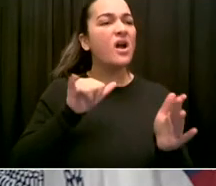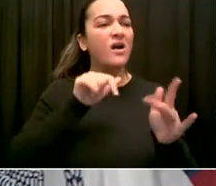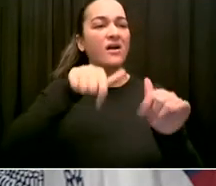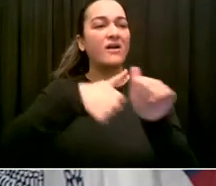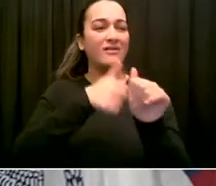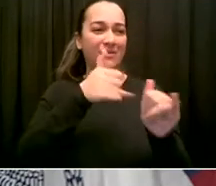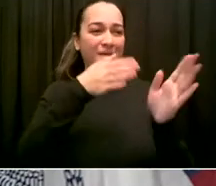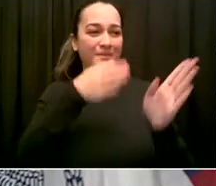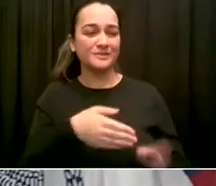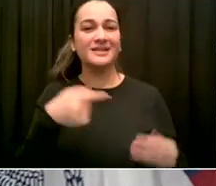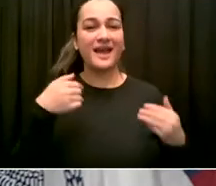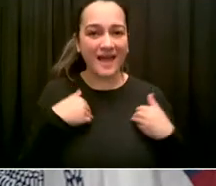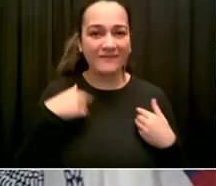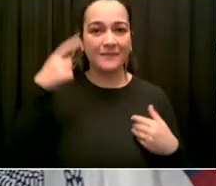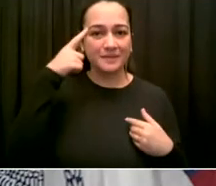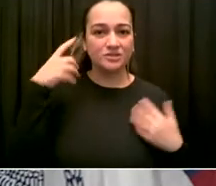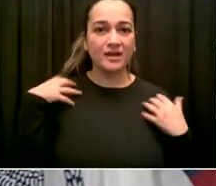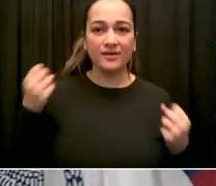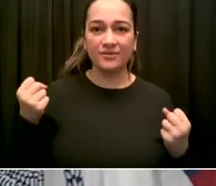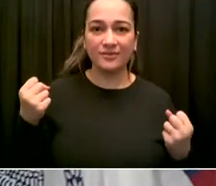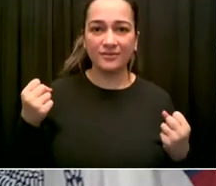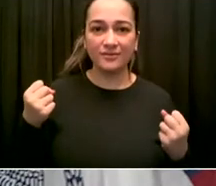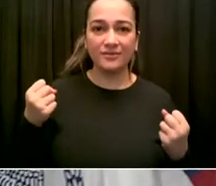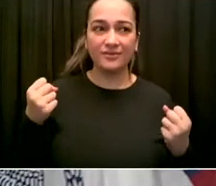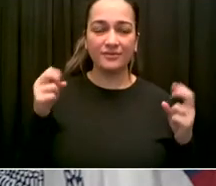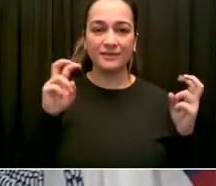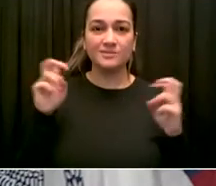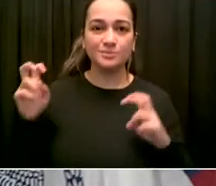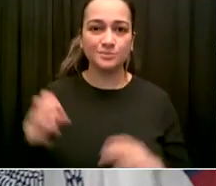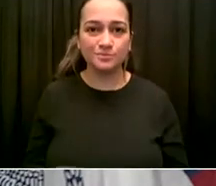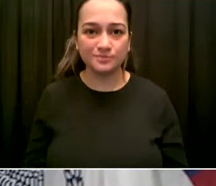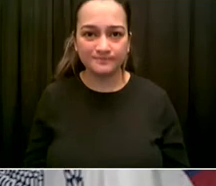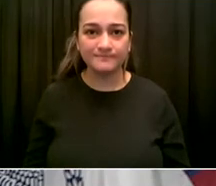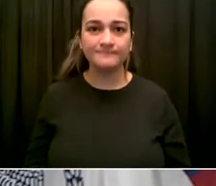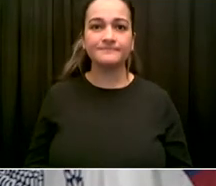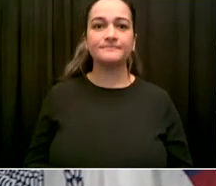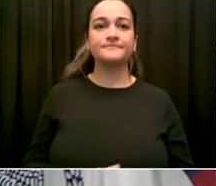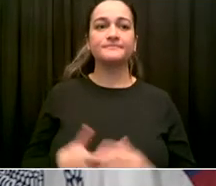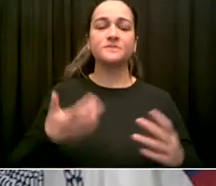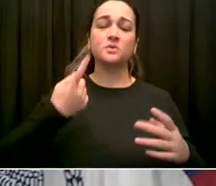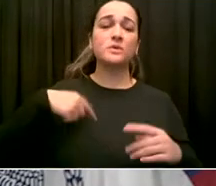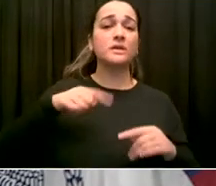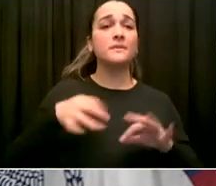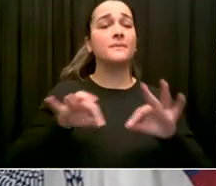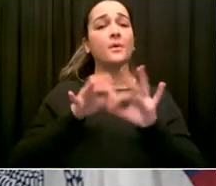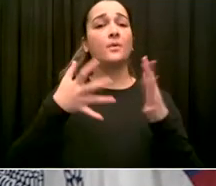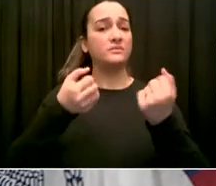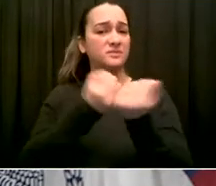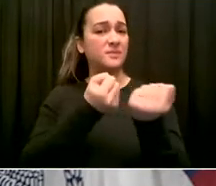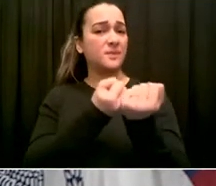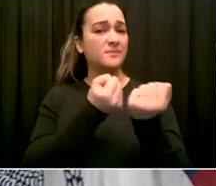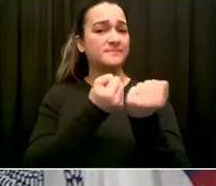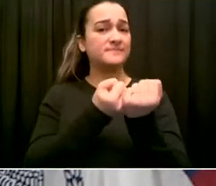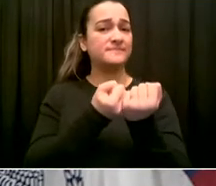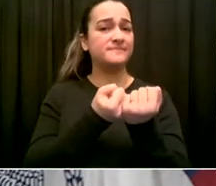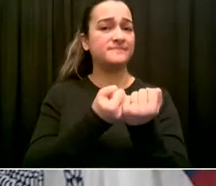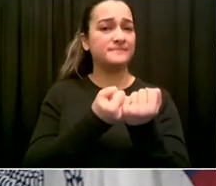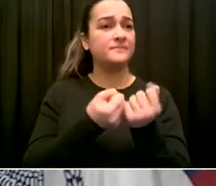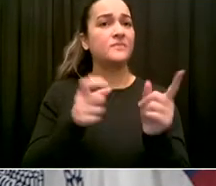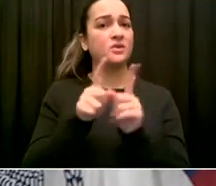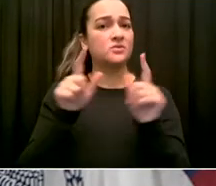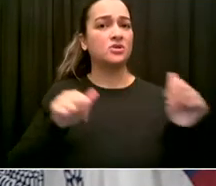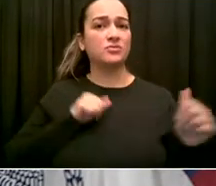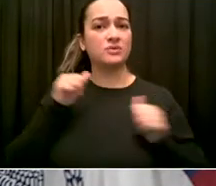of trying to be as proactive and preventative in terms of the policing element of this. It does not present itself as a